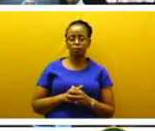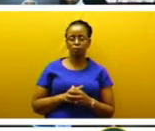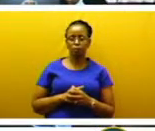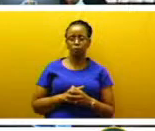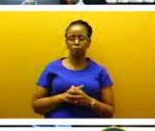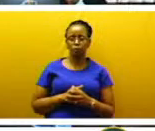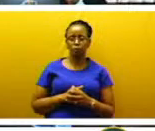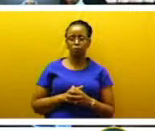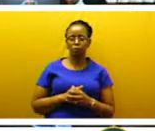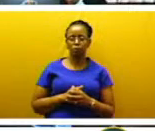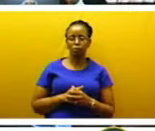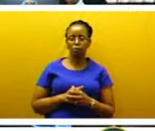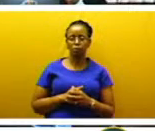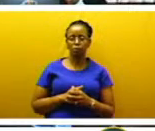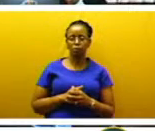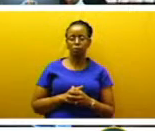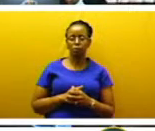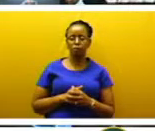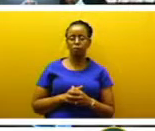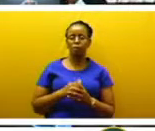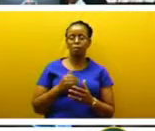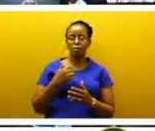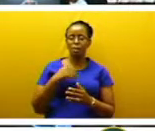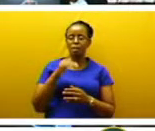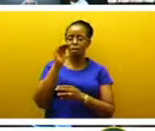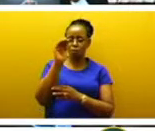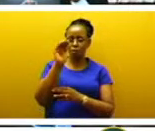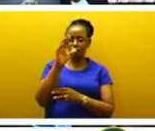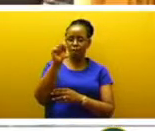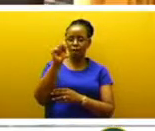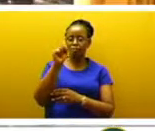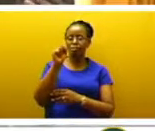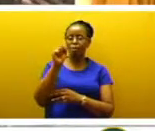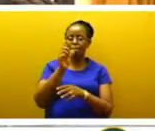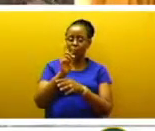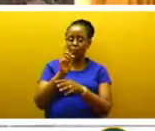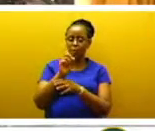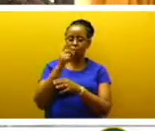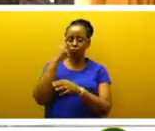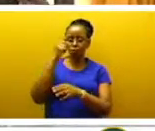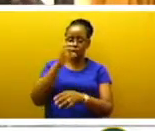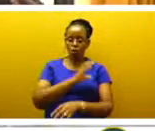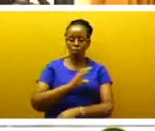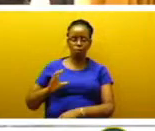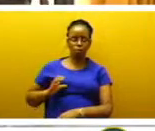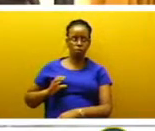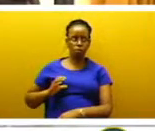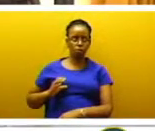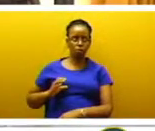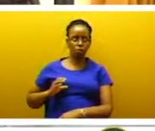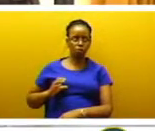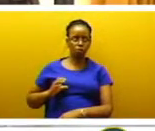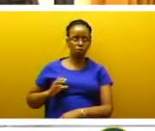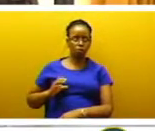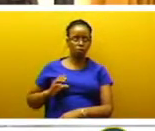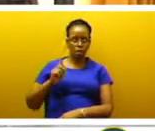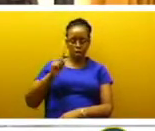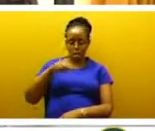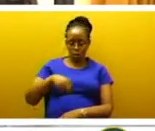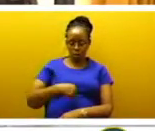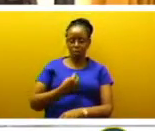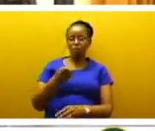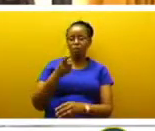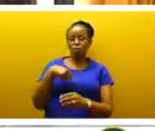Madam Chief Justice, may I request 5 minutes for the Commission? Because we are the custodians of the form,